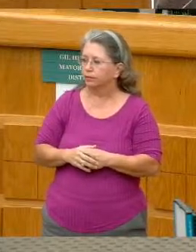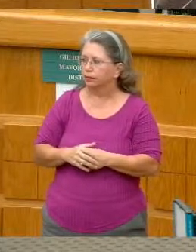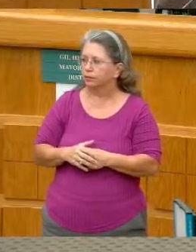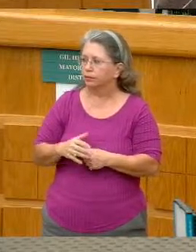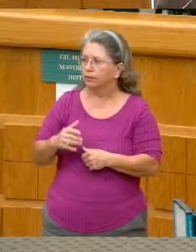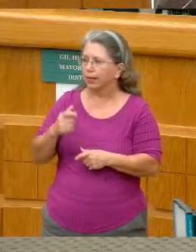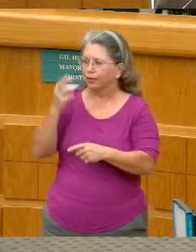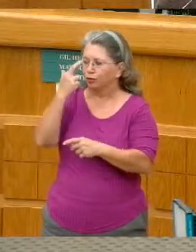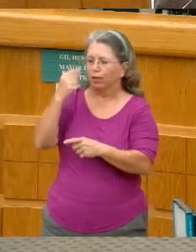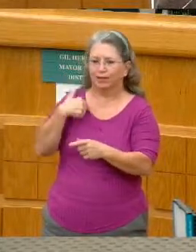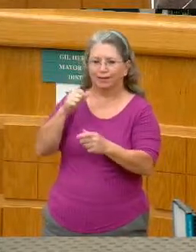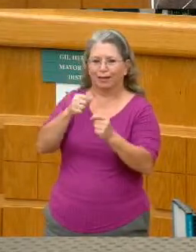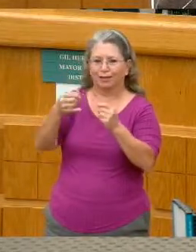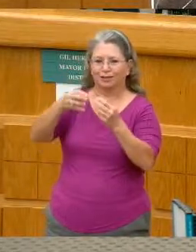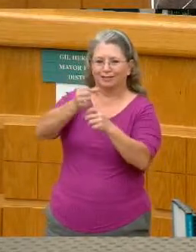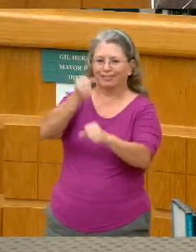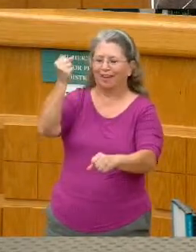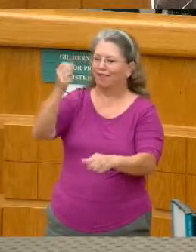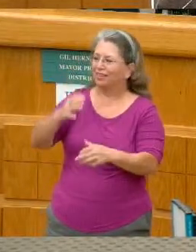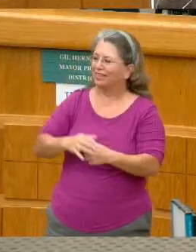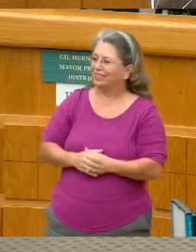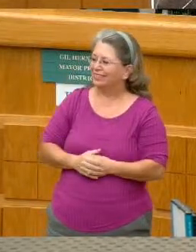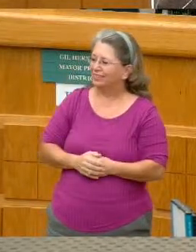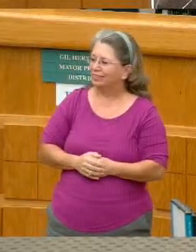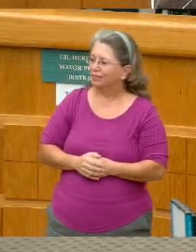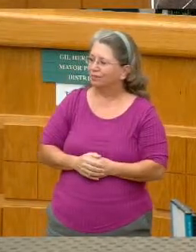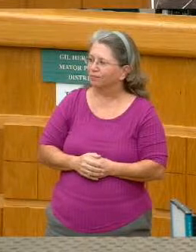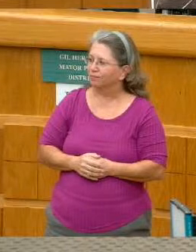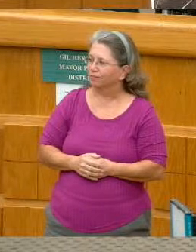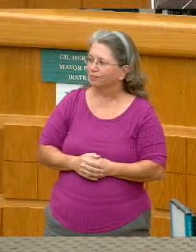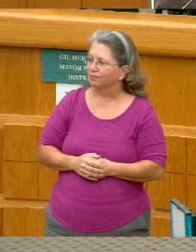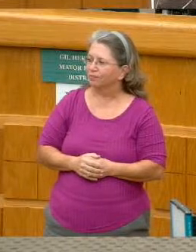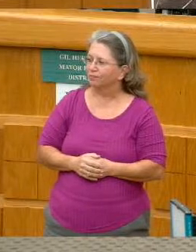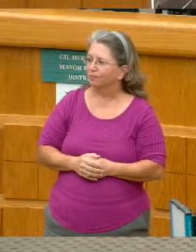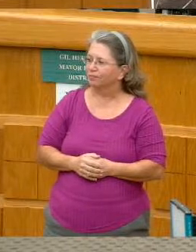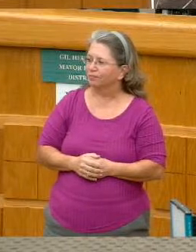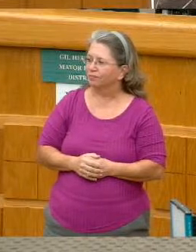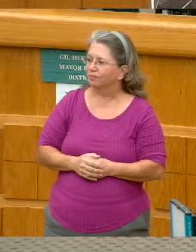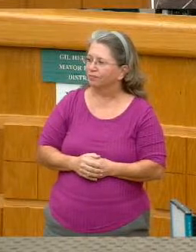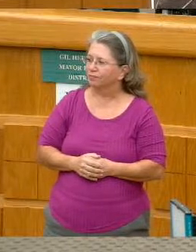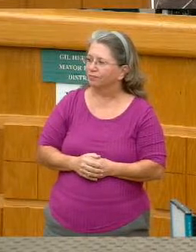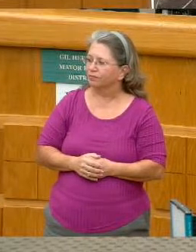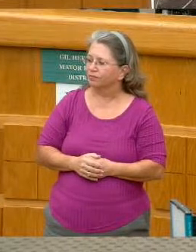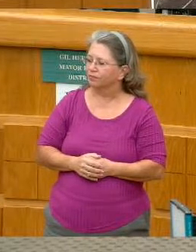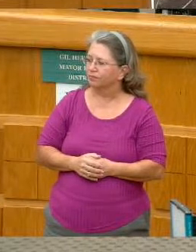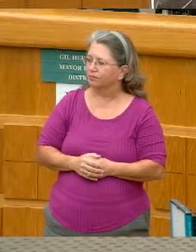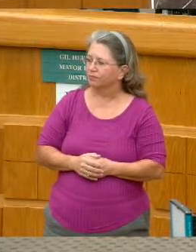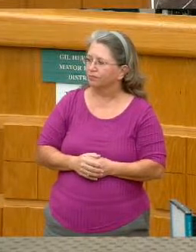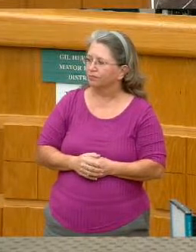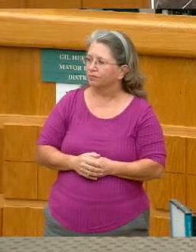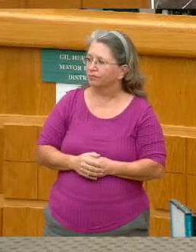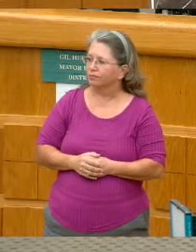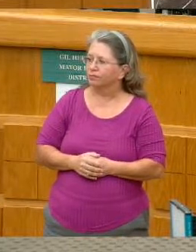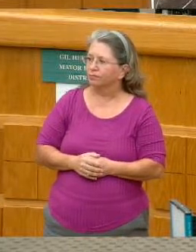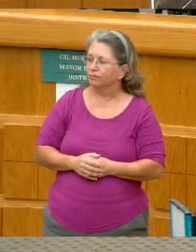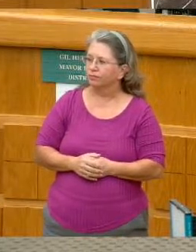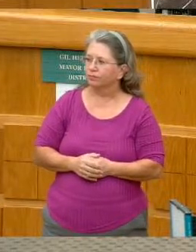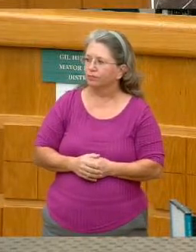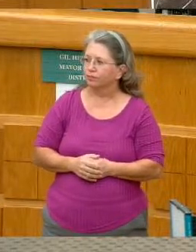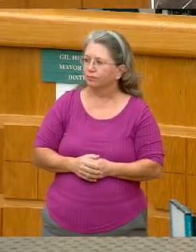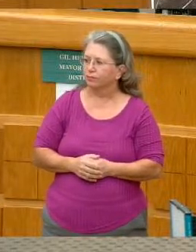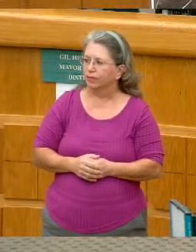just remembered I could do that. Okay, so here, the one that everybody kind